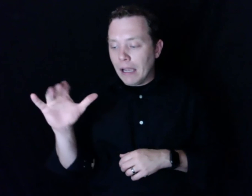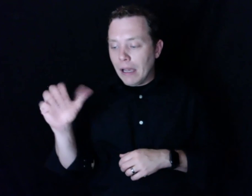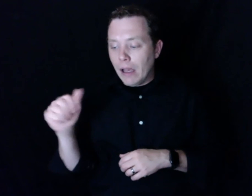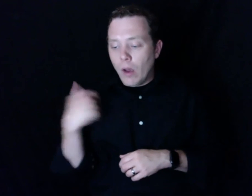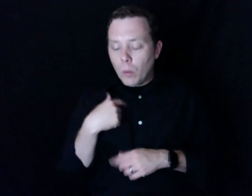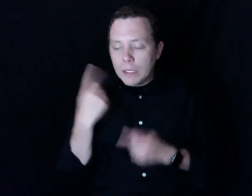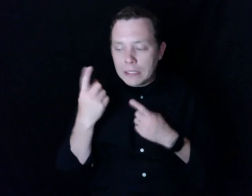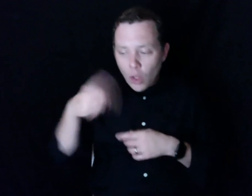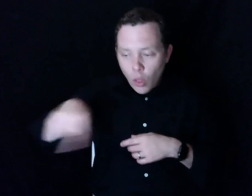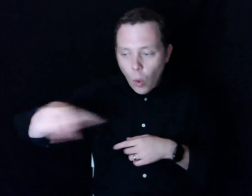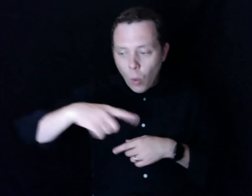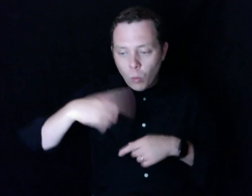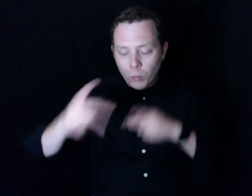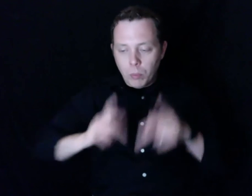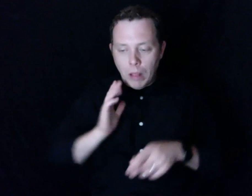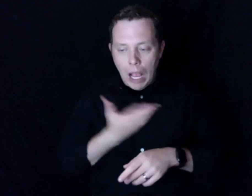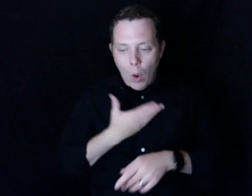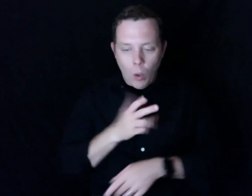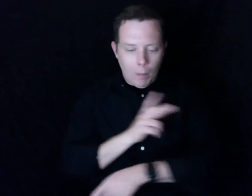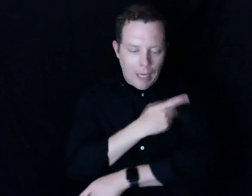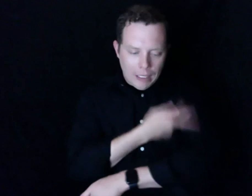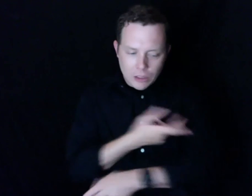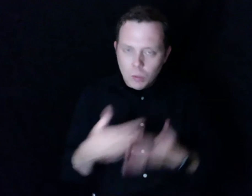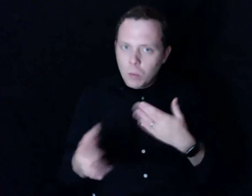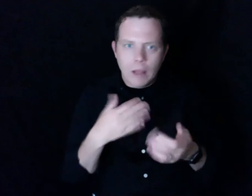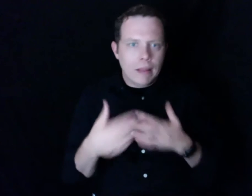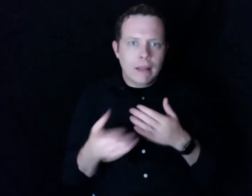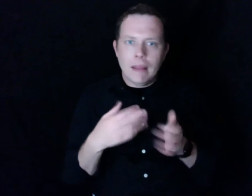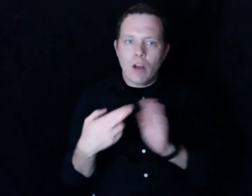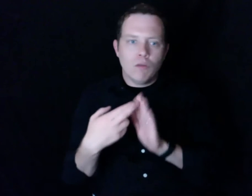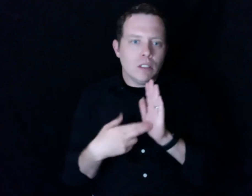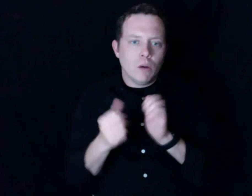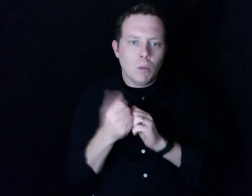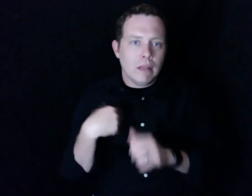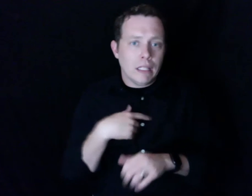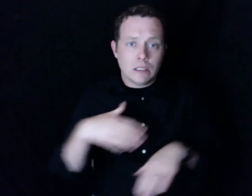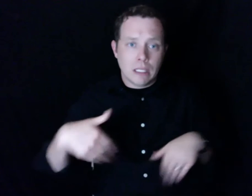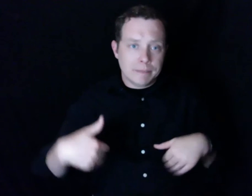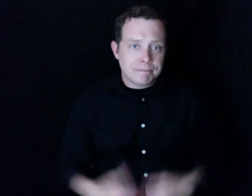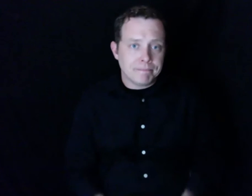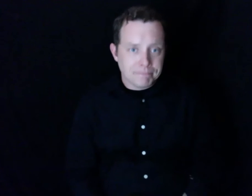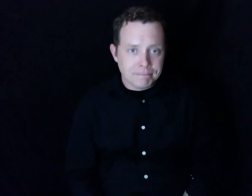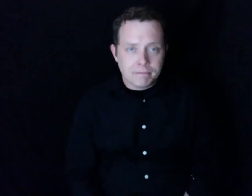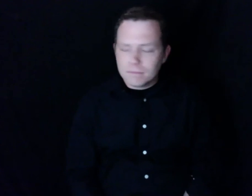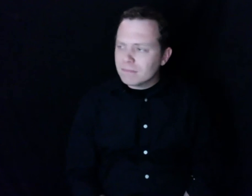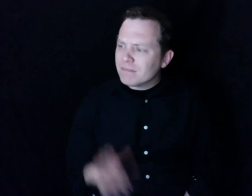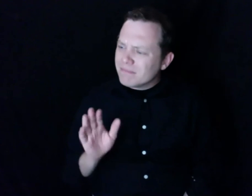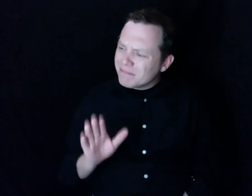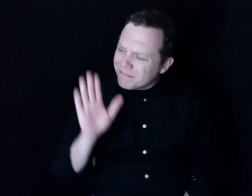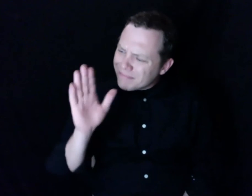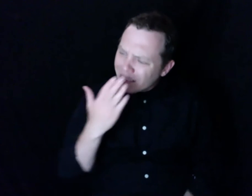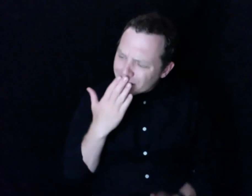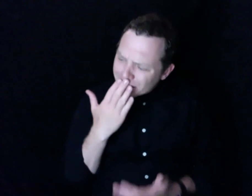patients, whether they have registered with us yet or not. Great, thank you. And just